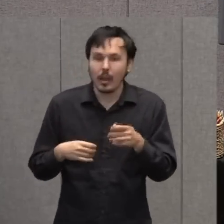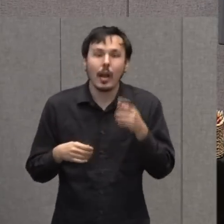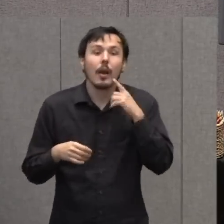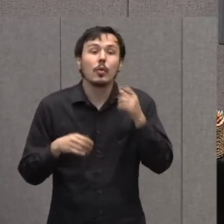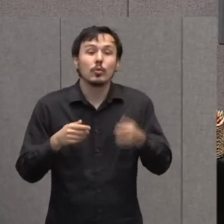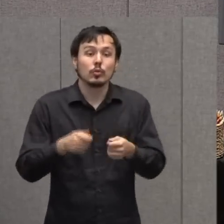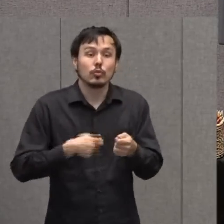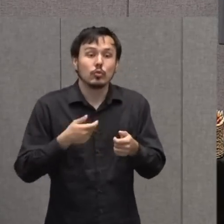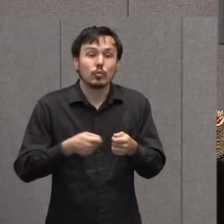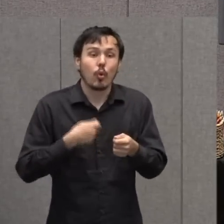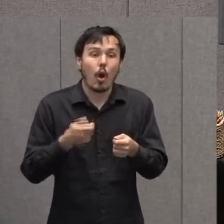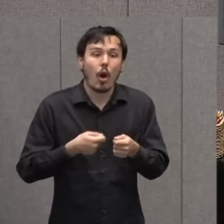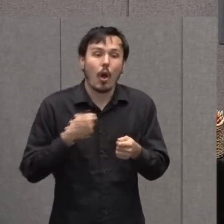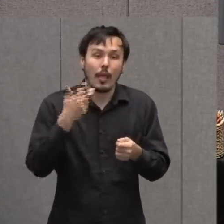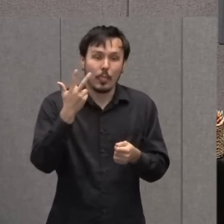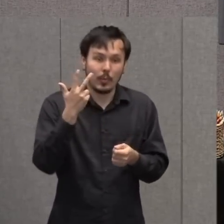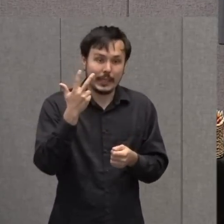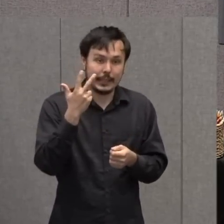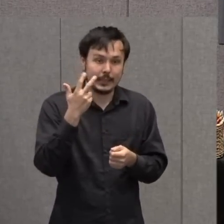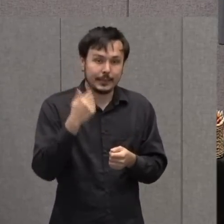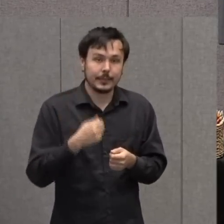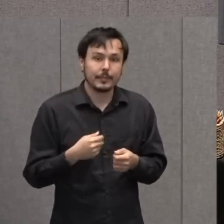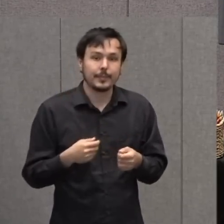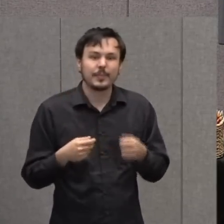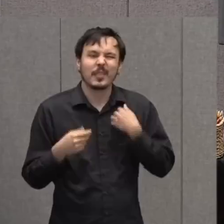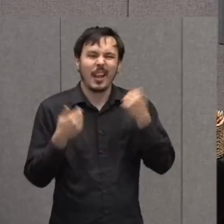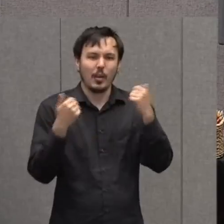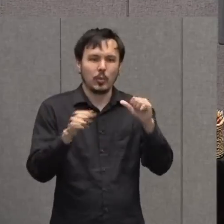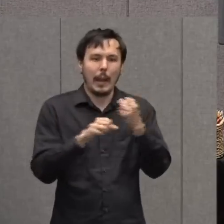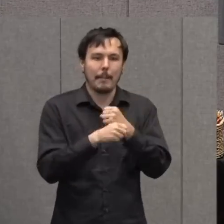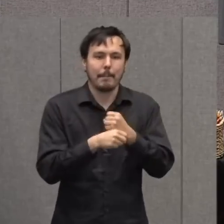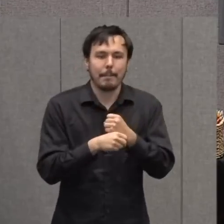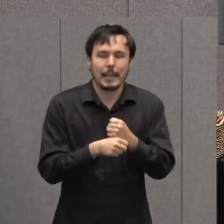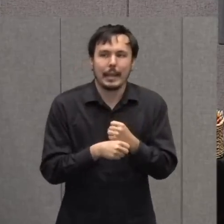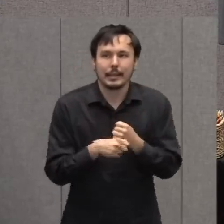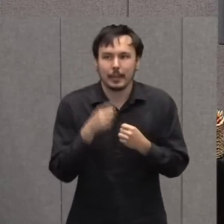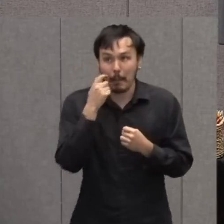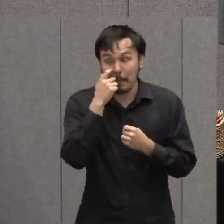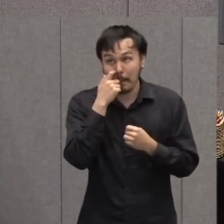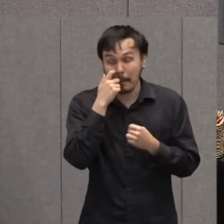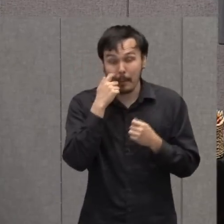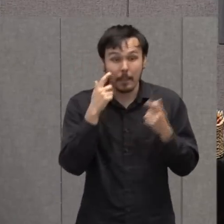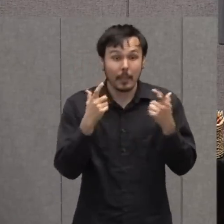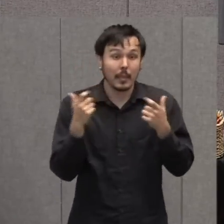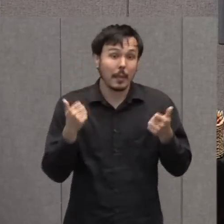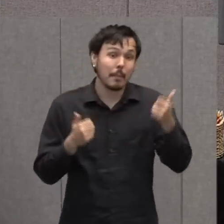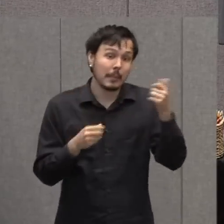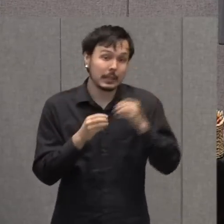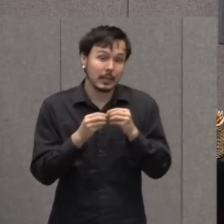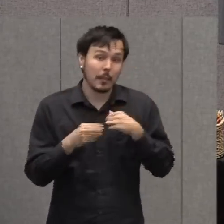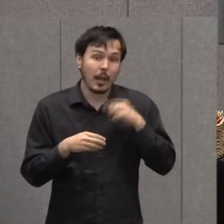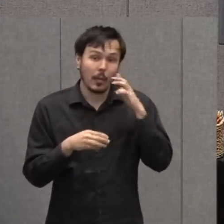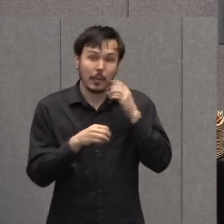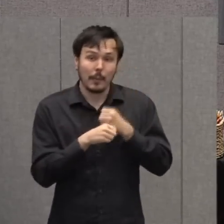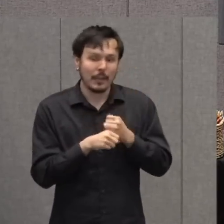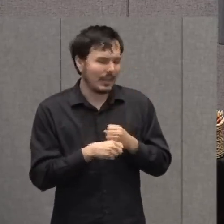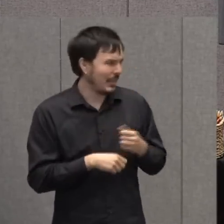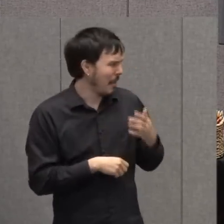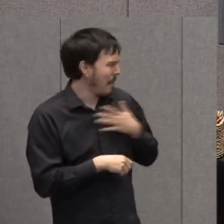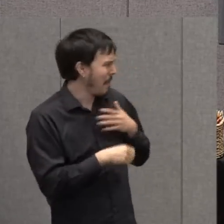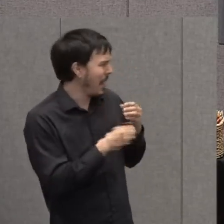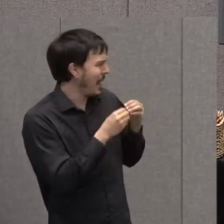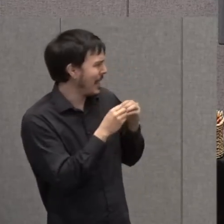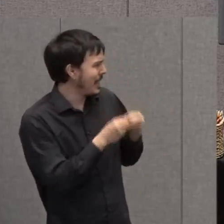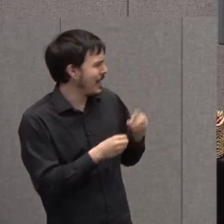1, 2. Oh, and then I try to make the biggest number. I don't have very big numbers.